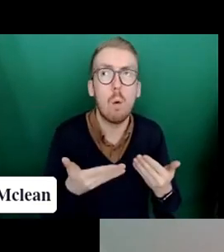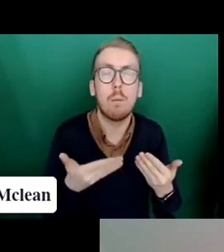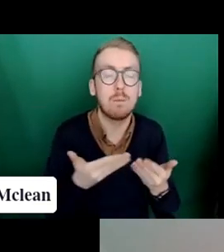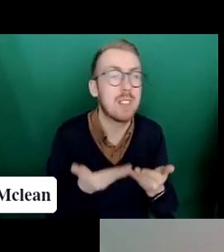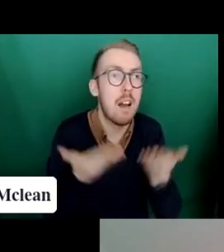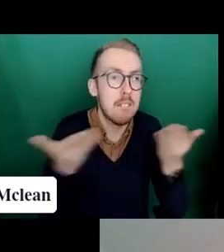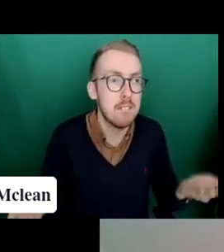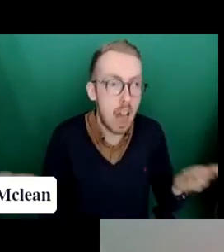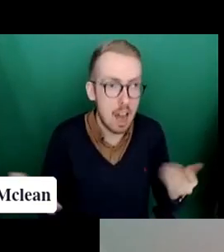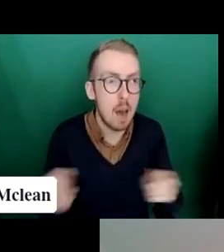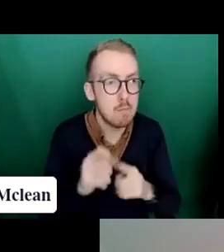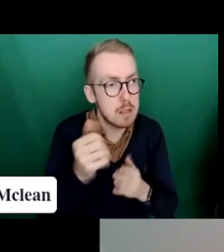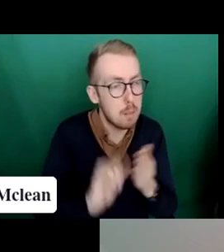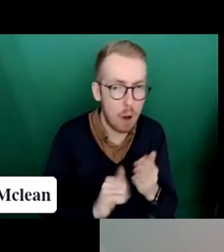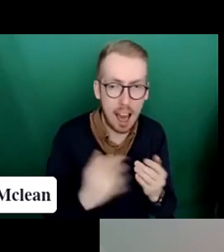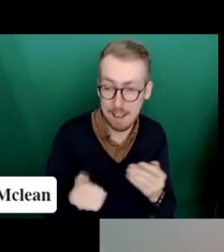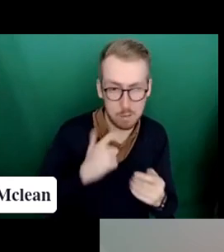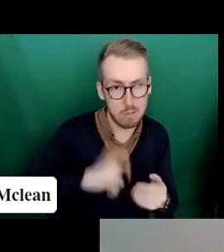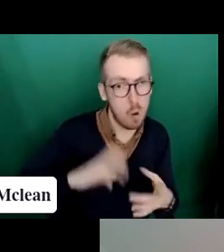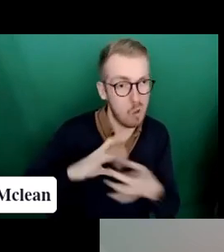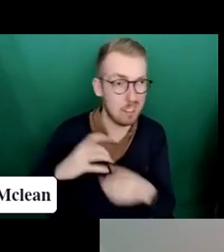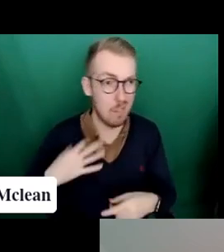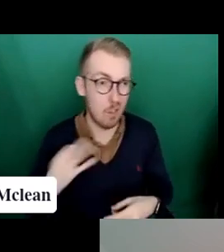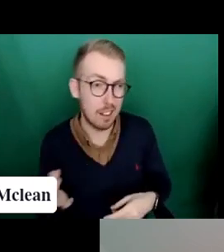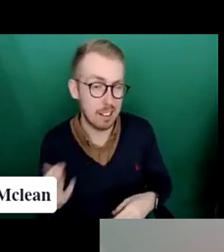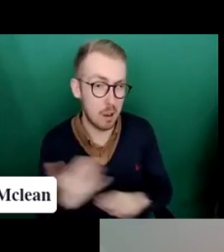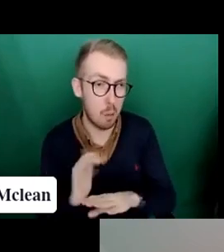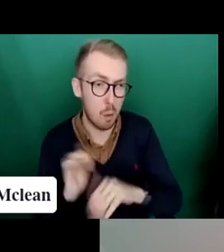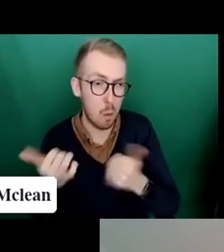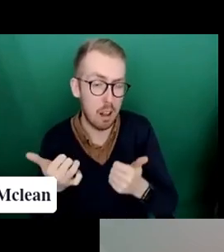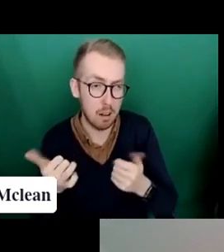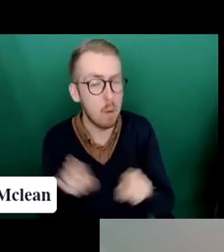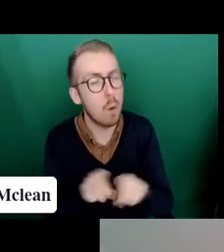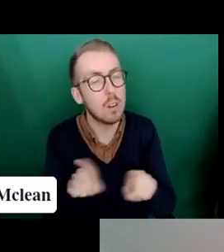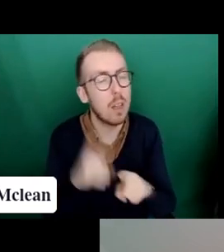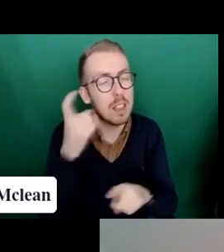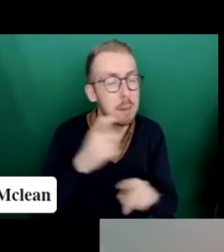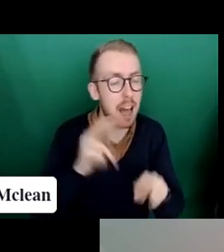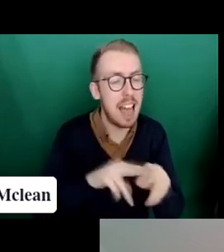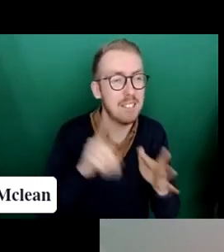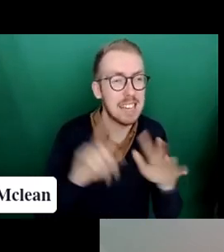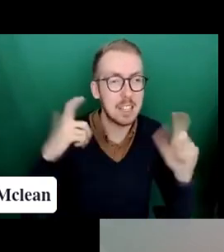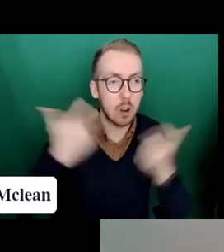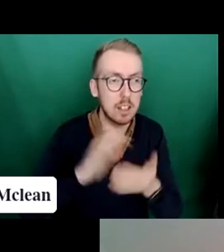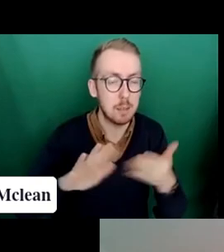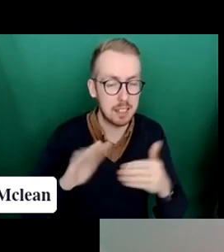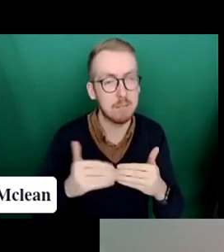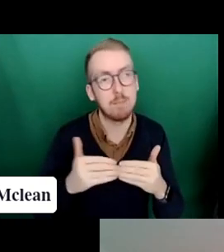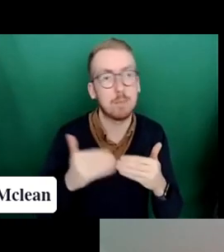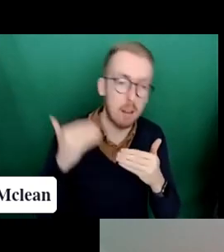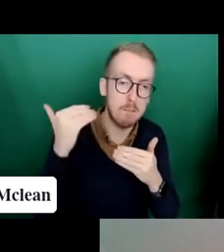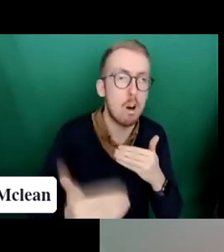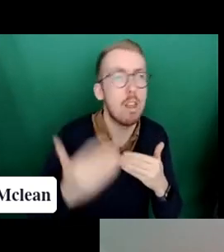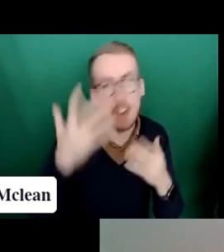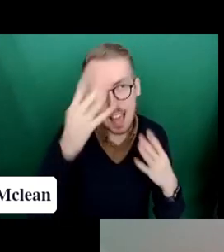role for volunteering? And how can we connect more maybe with FE colleges in some of the aspirations that you're that